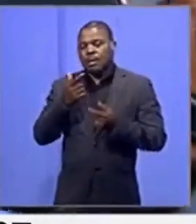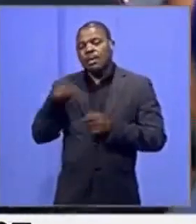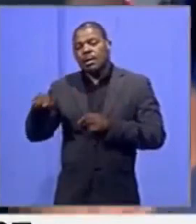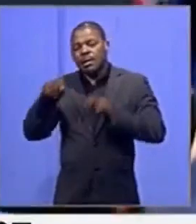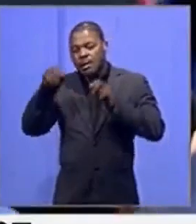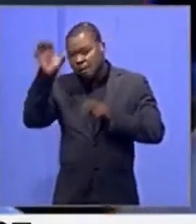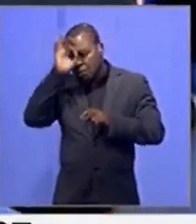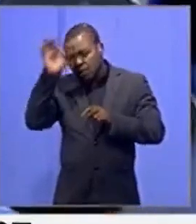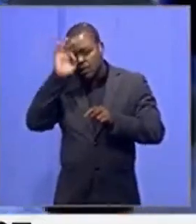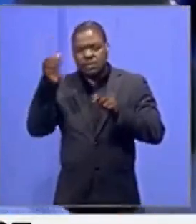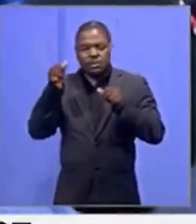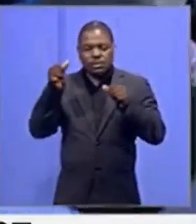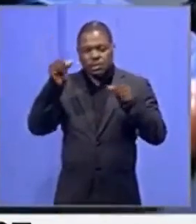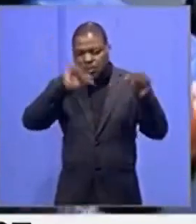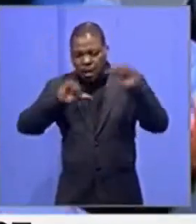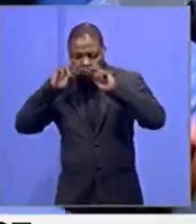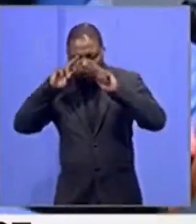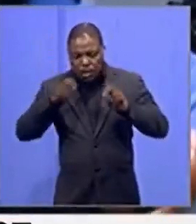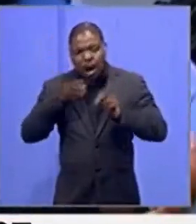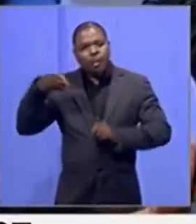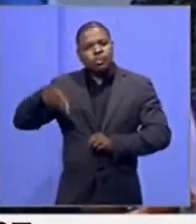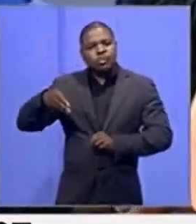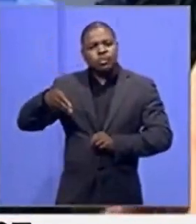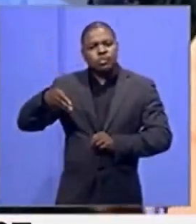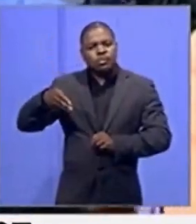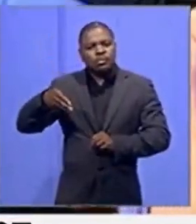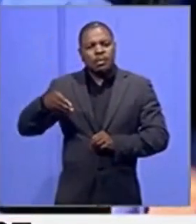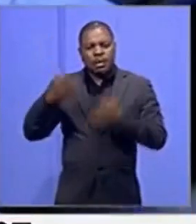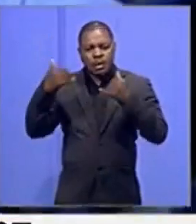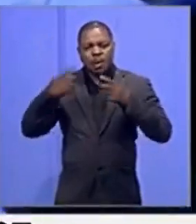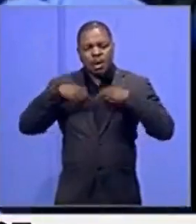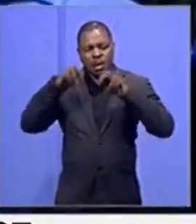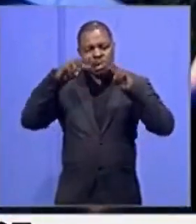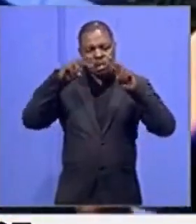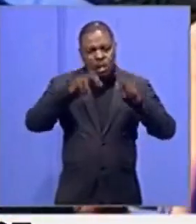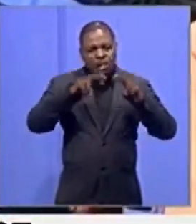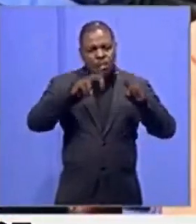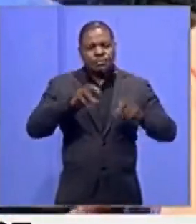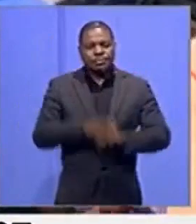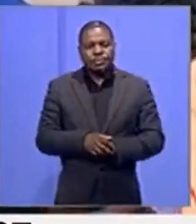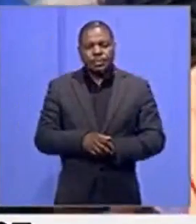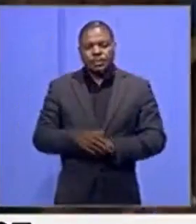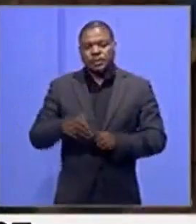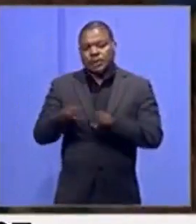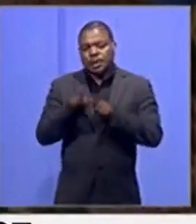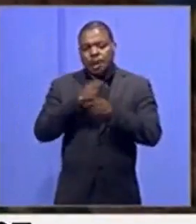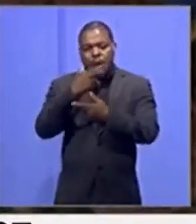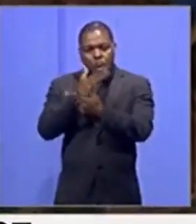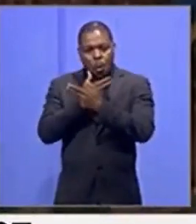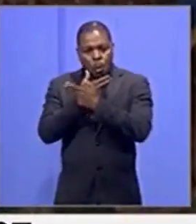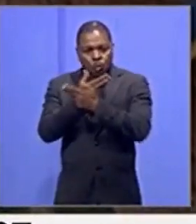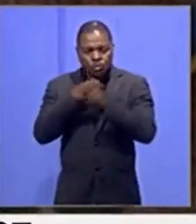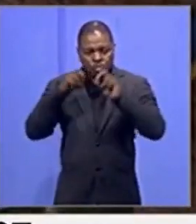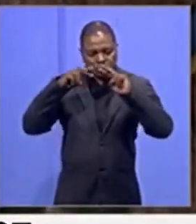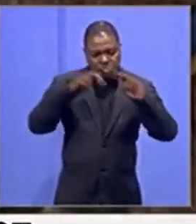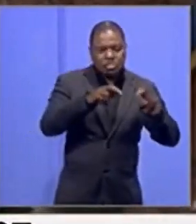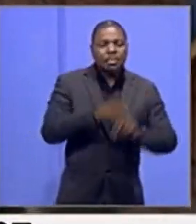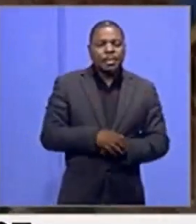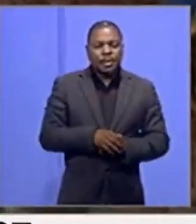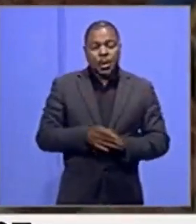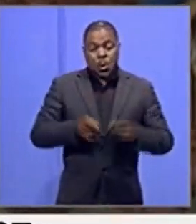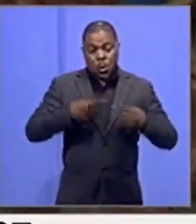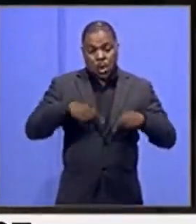here. That's why it's being investigated by the Hawks. We hope